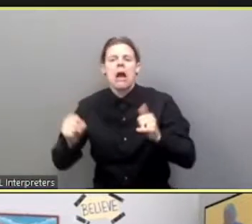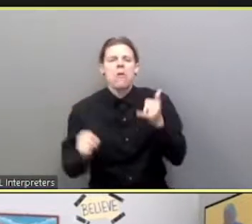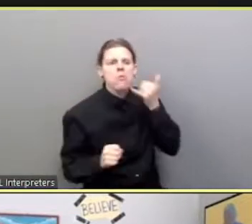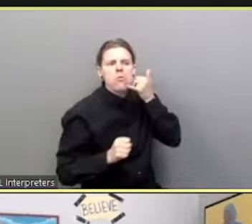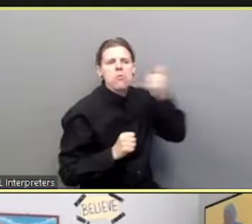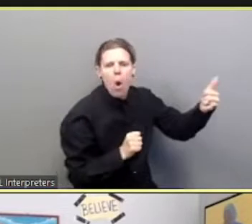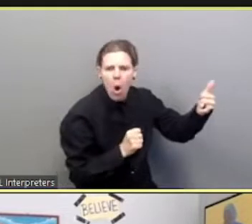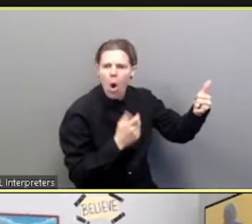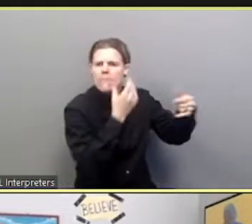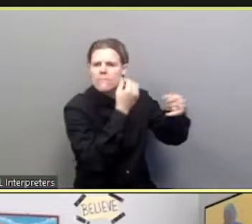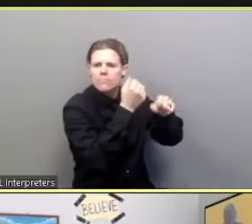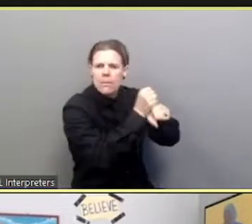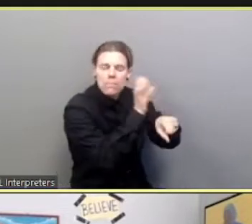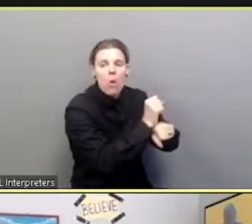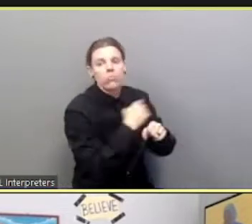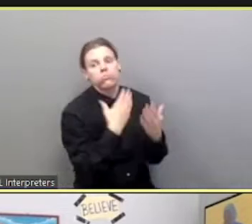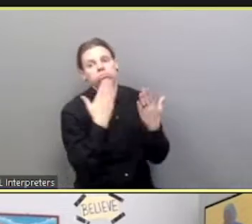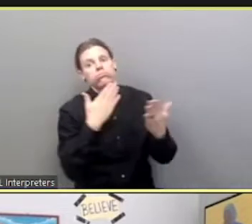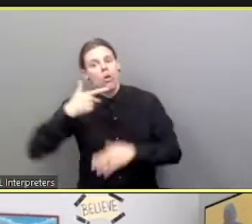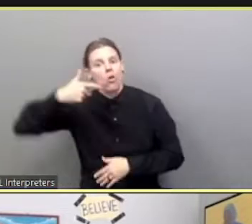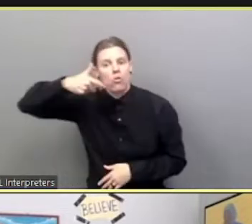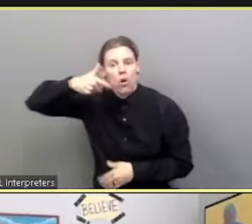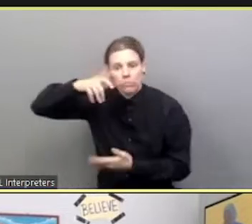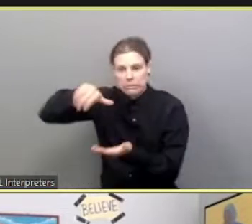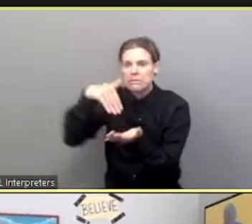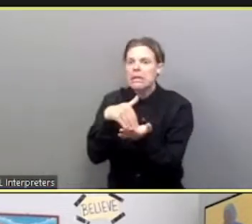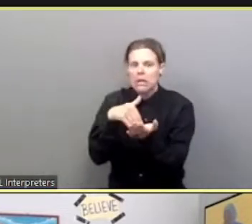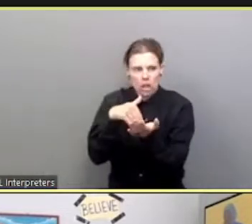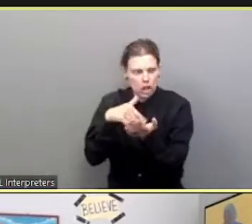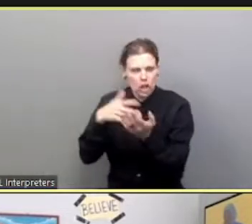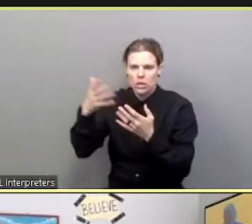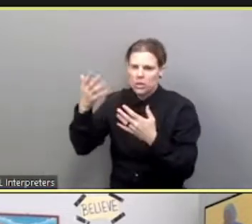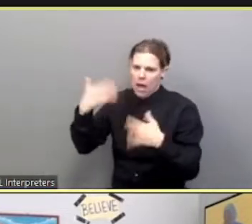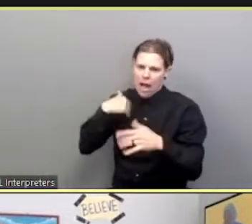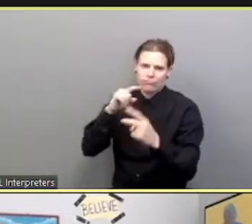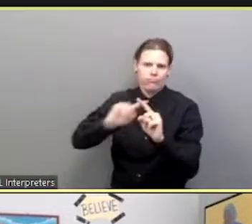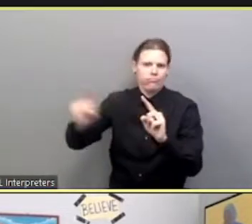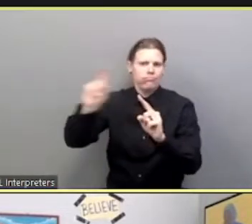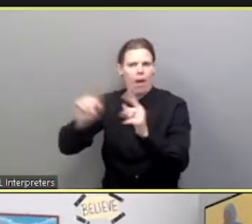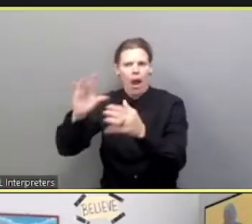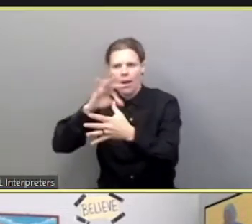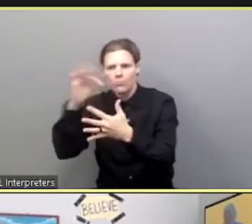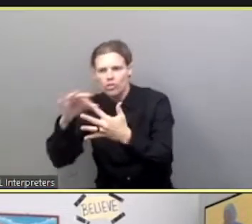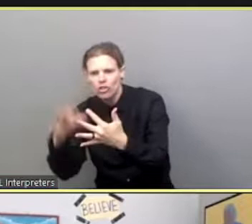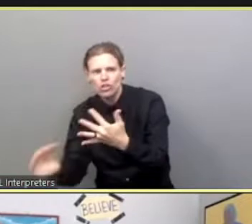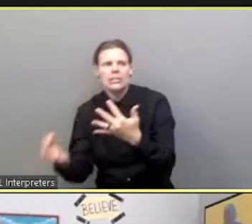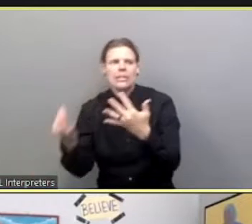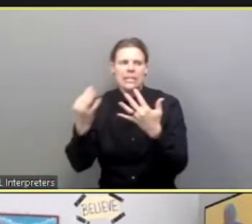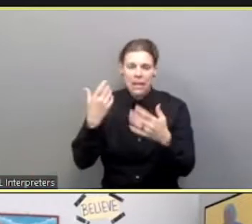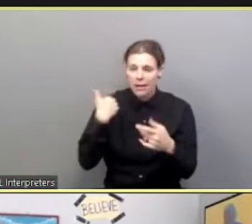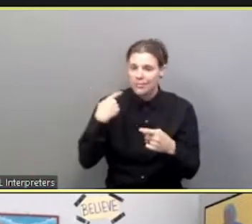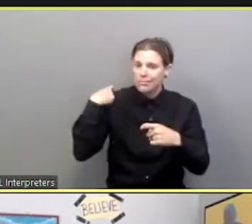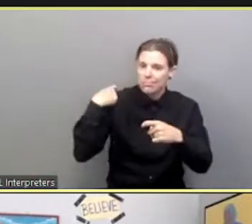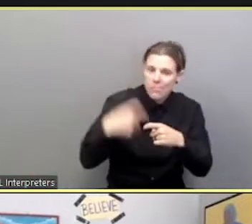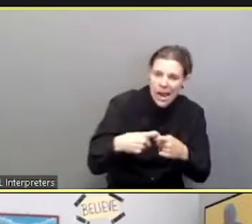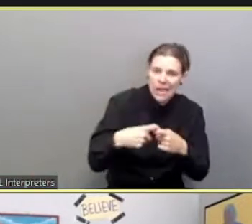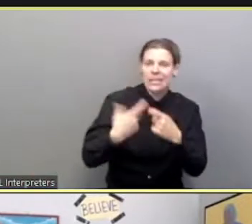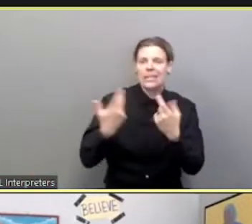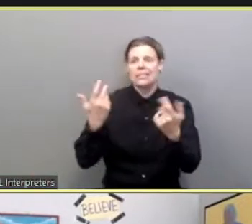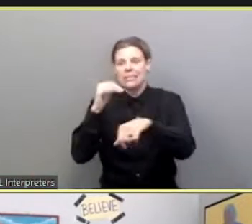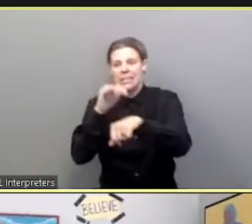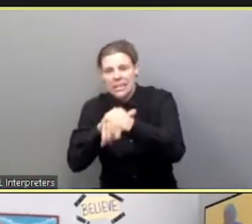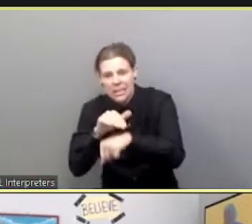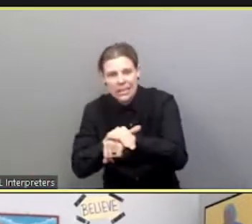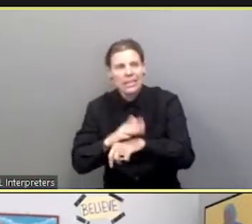online. Option 3 or 9 takes our callers directly to Spanish speakers, and 8 to 8 p.m. is when we have